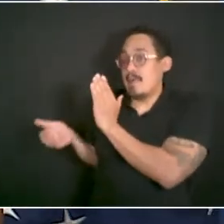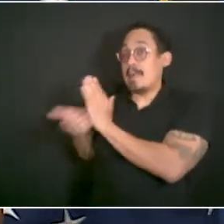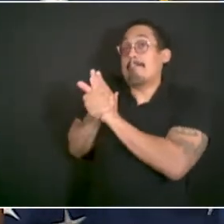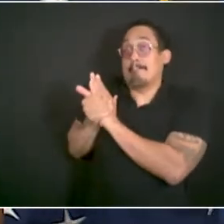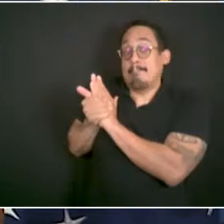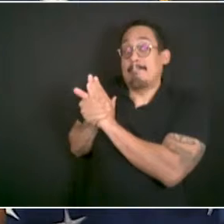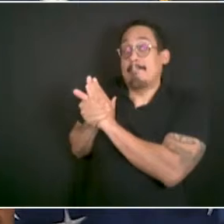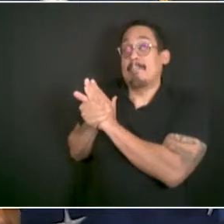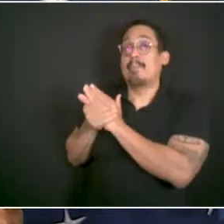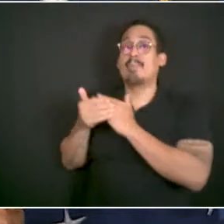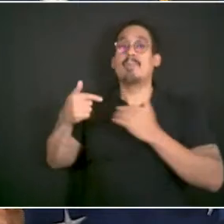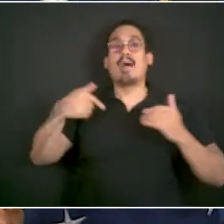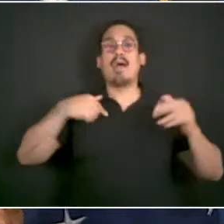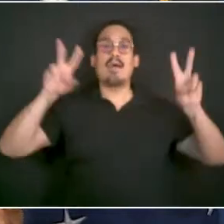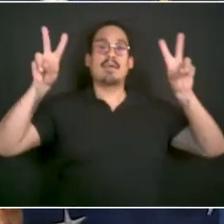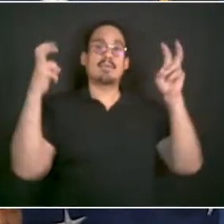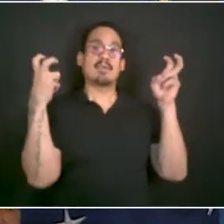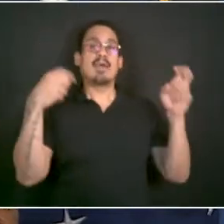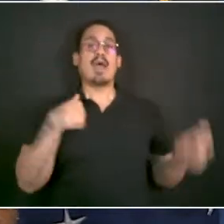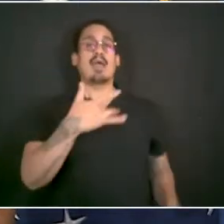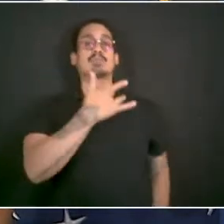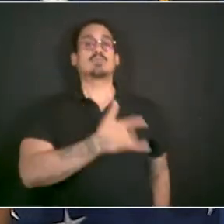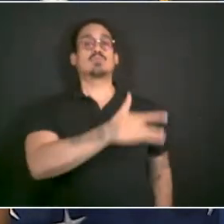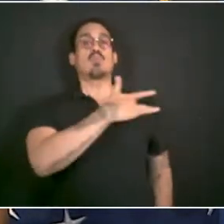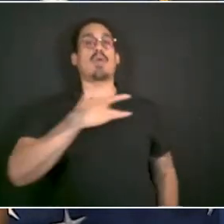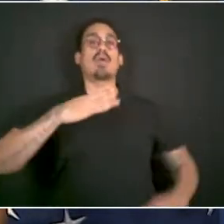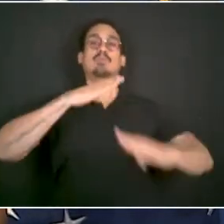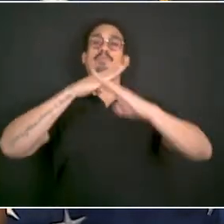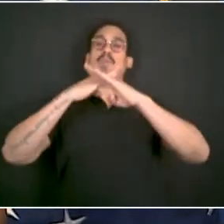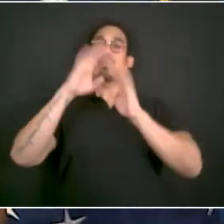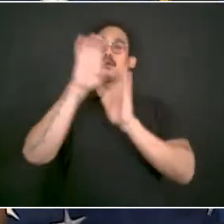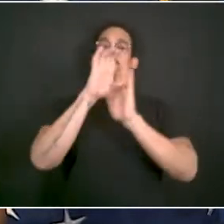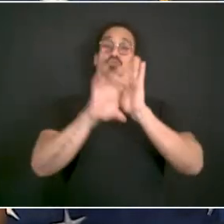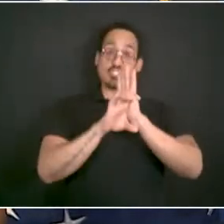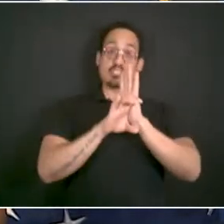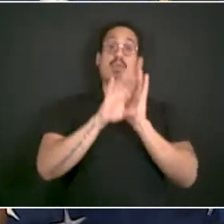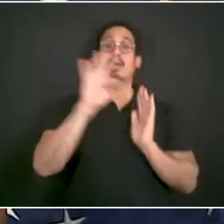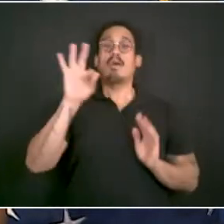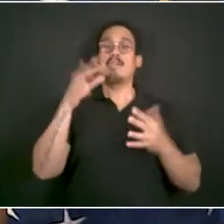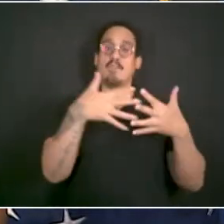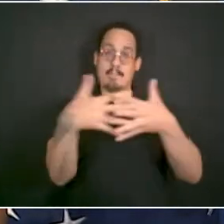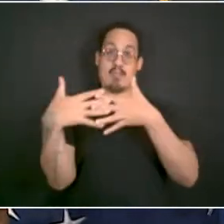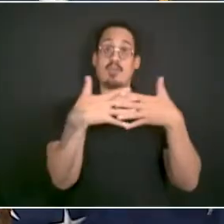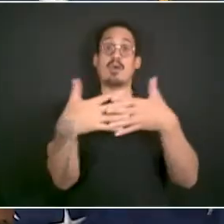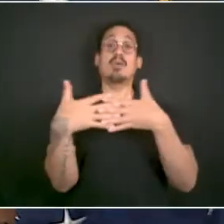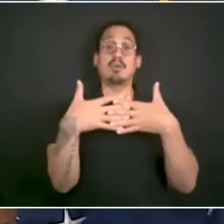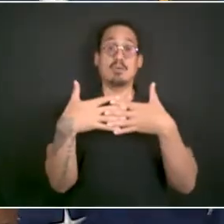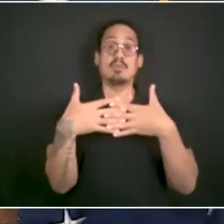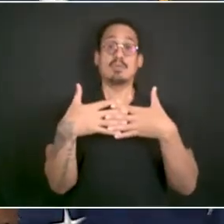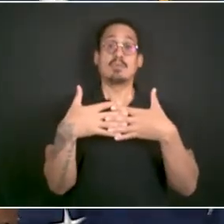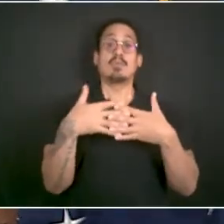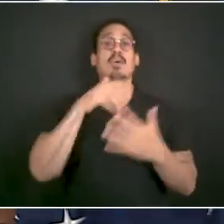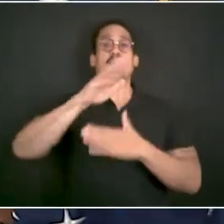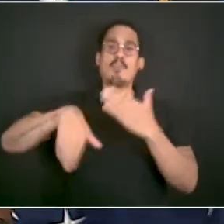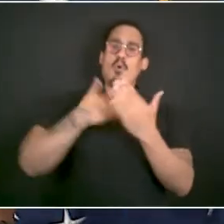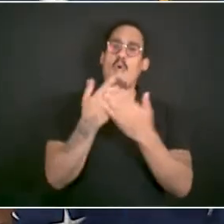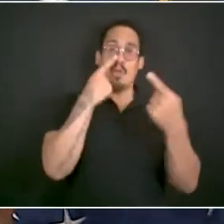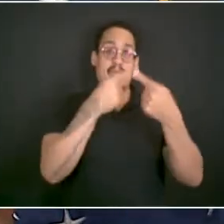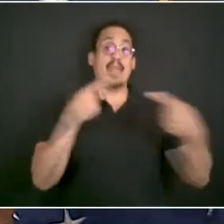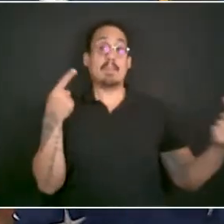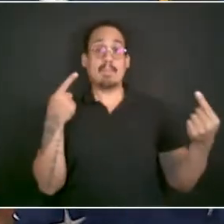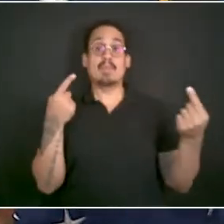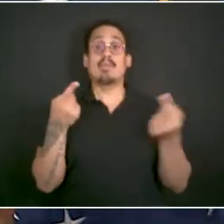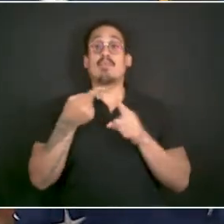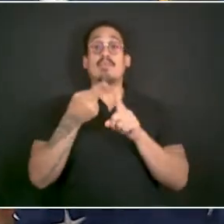that I will support and defend the Constitution of the United States against all enemies, foreign and domestic, that I will bear true faith and allegiance to the same, and that I will